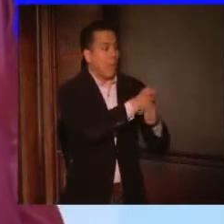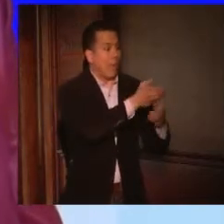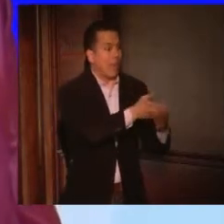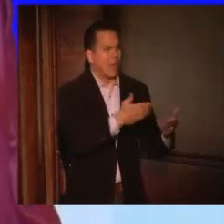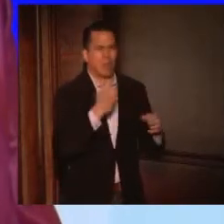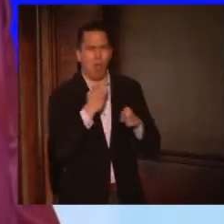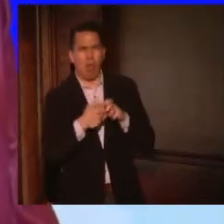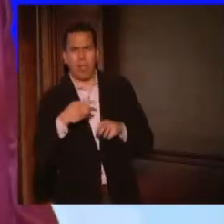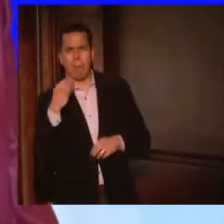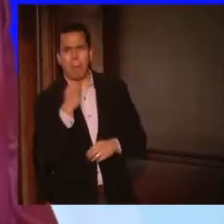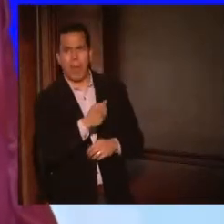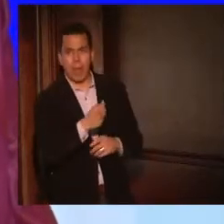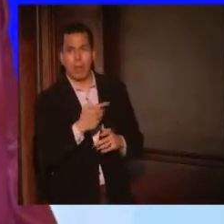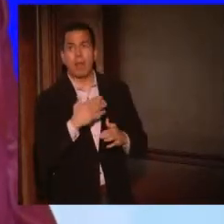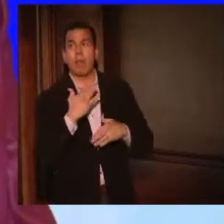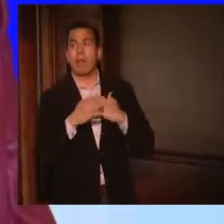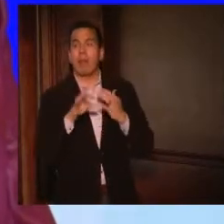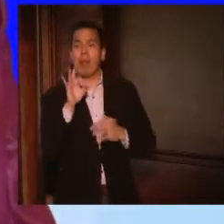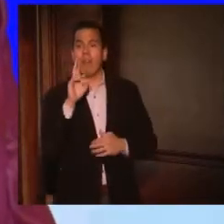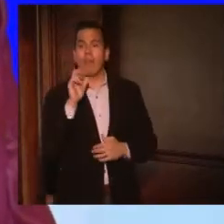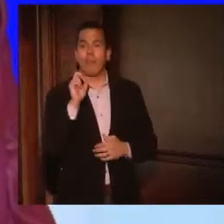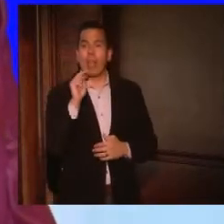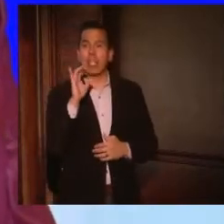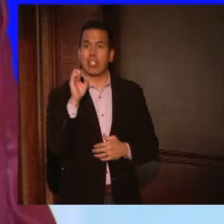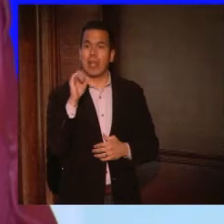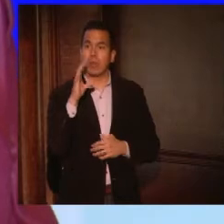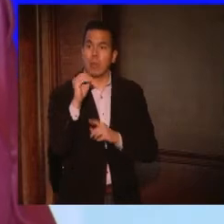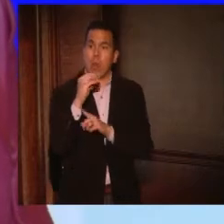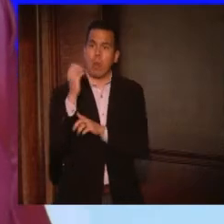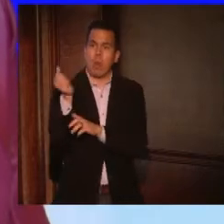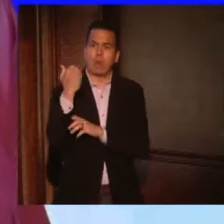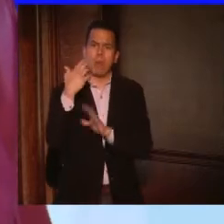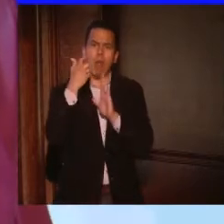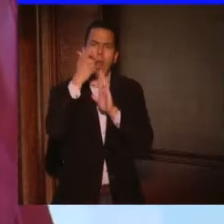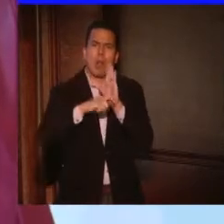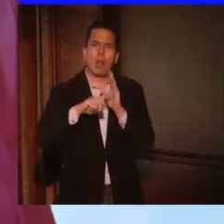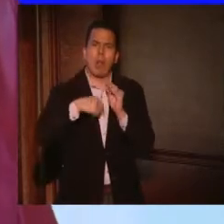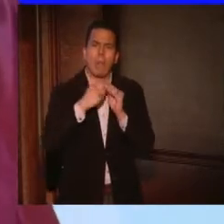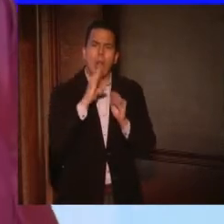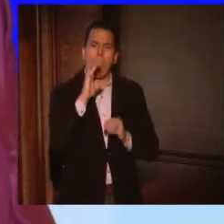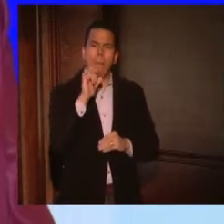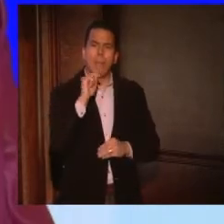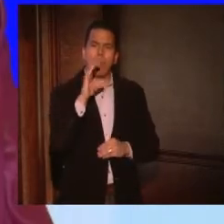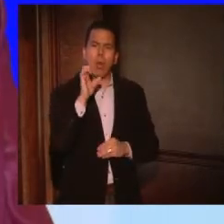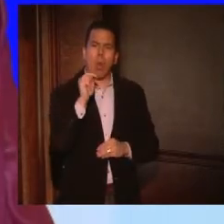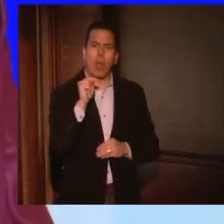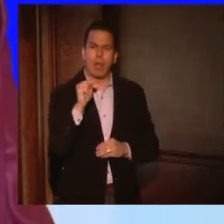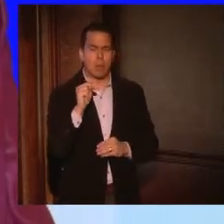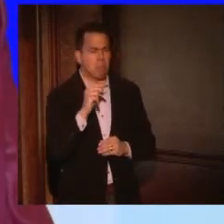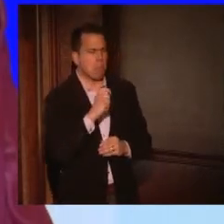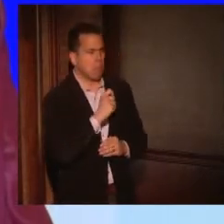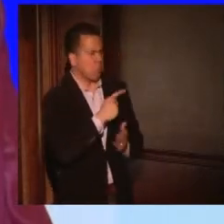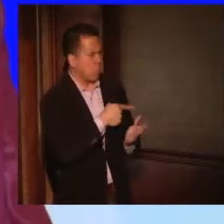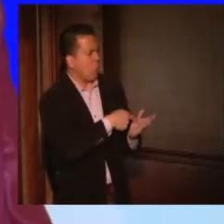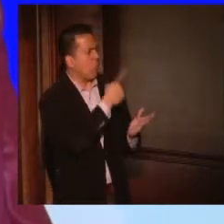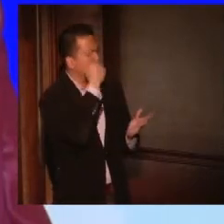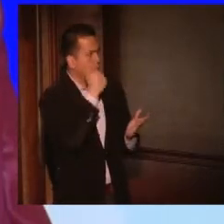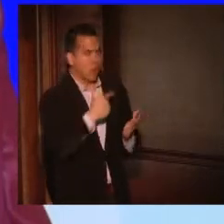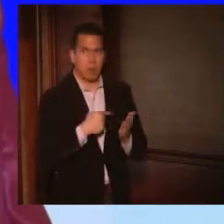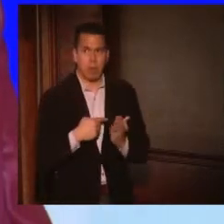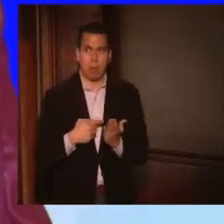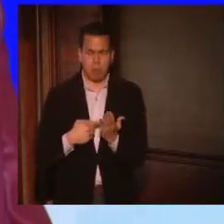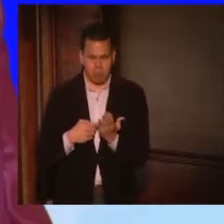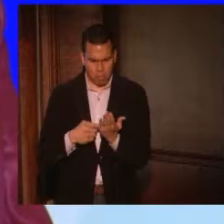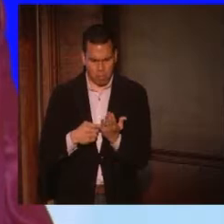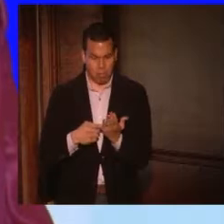former business partner, Francesco, sent me an article about Bitcoin, and he says, what do you think about this? And I said, well, this is not the